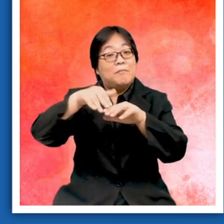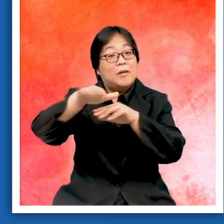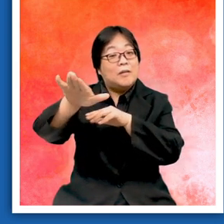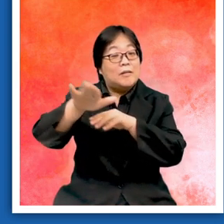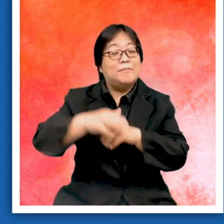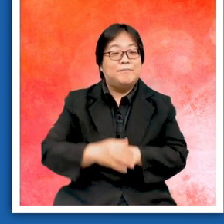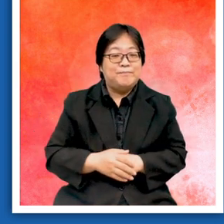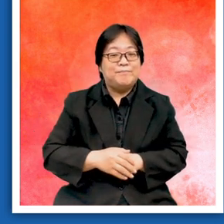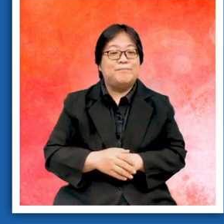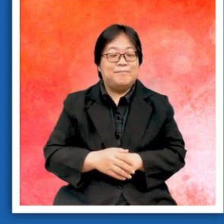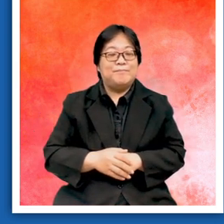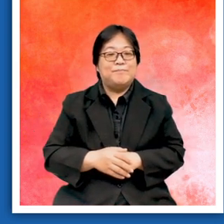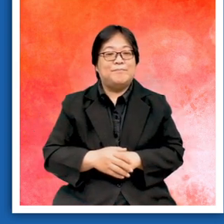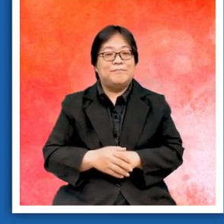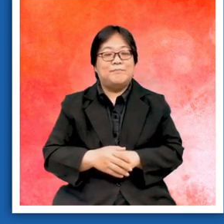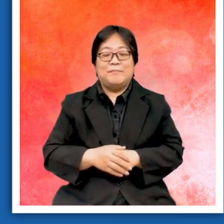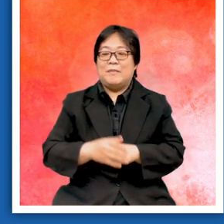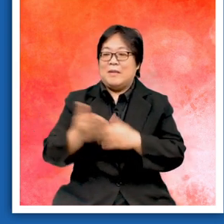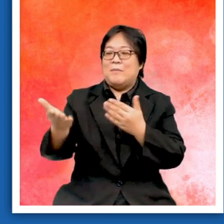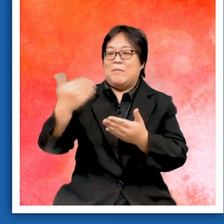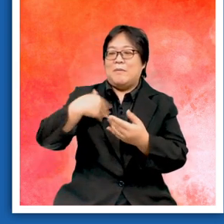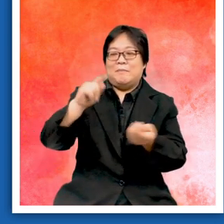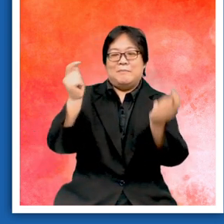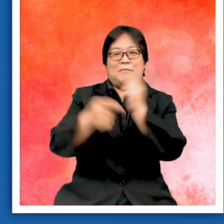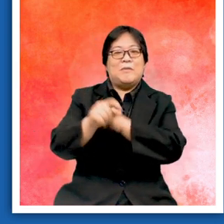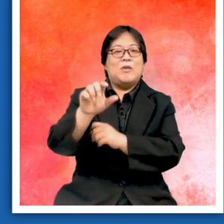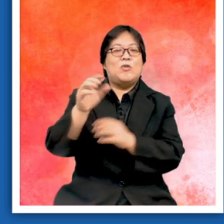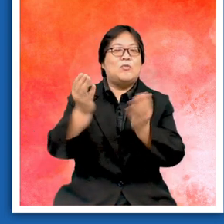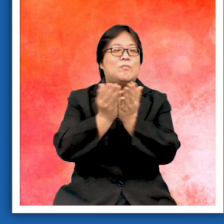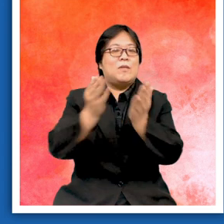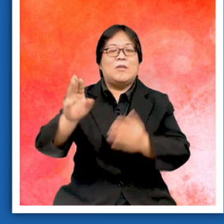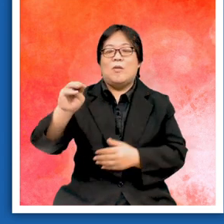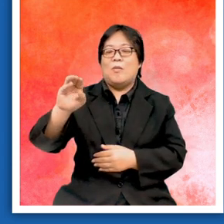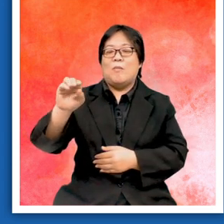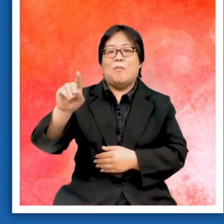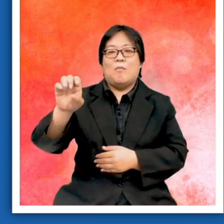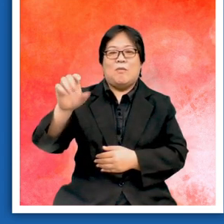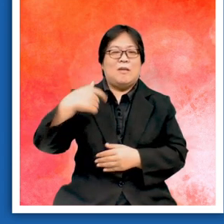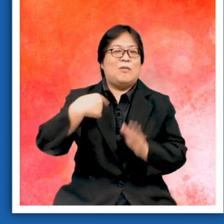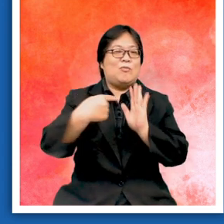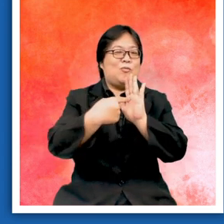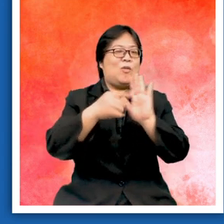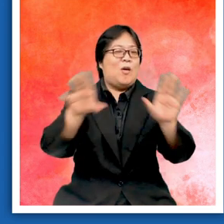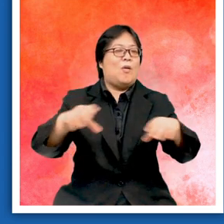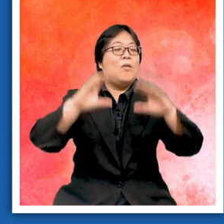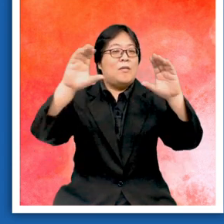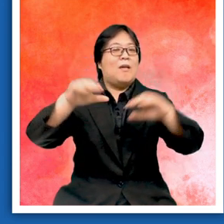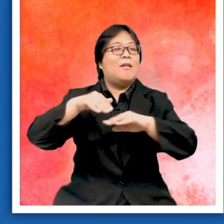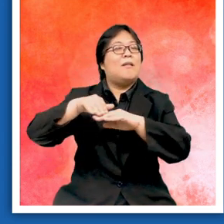Let me turn to this student mode so that I can show how to submit.